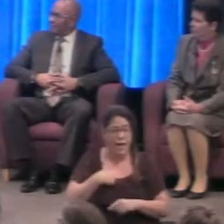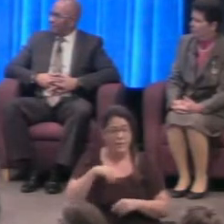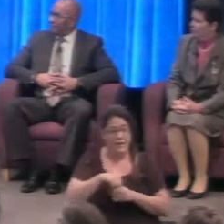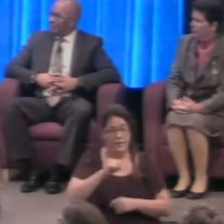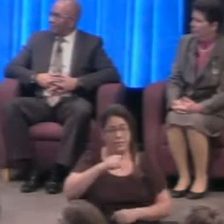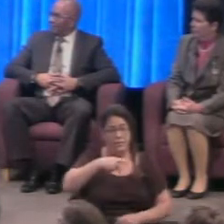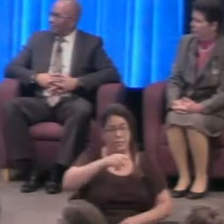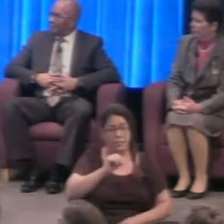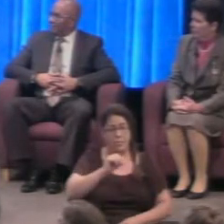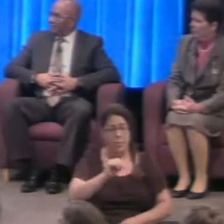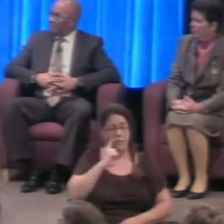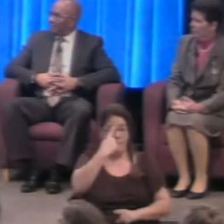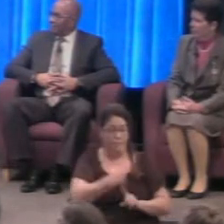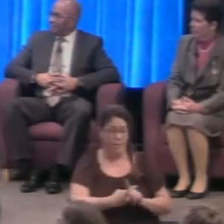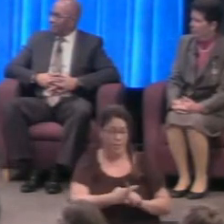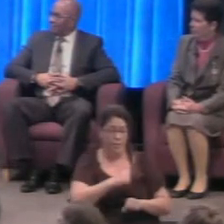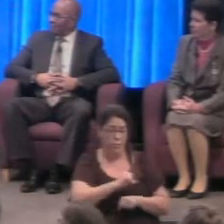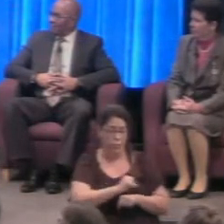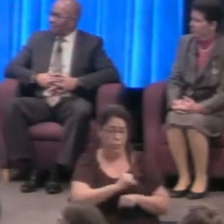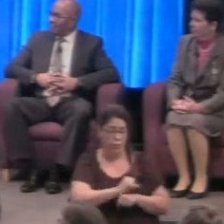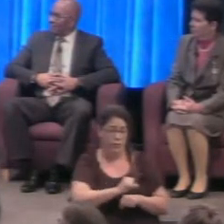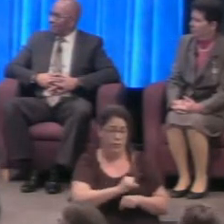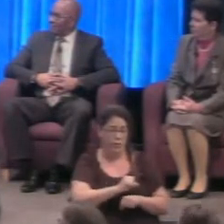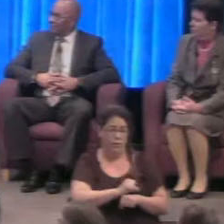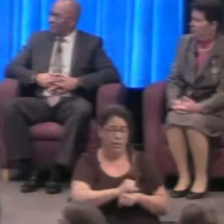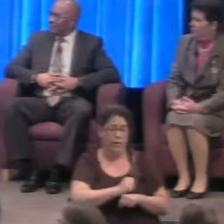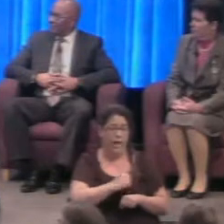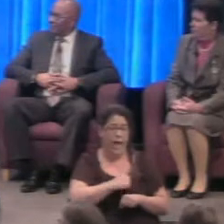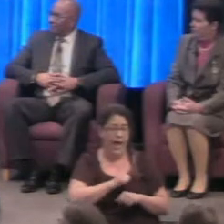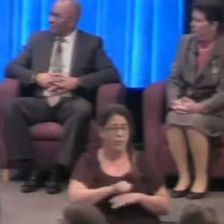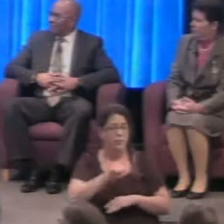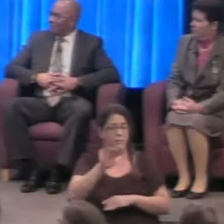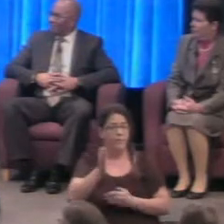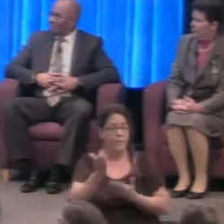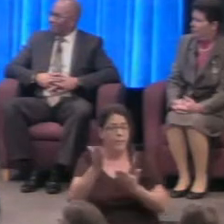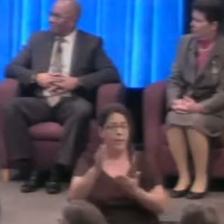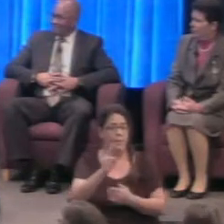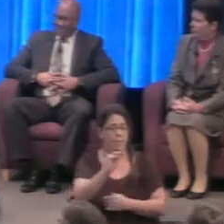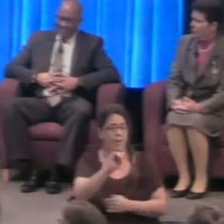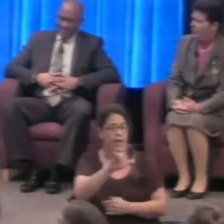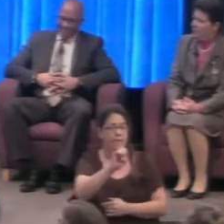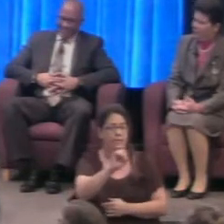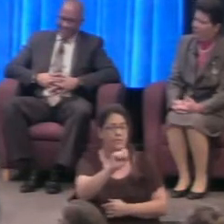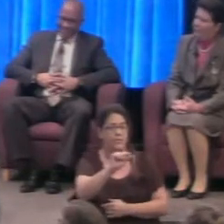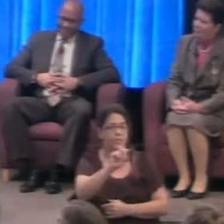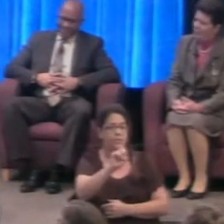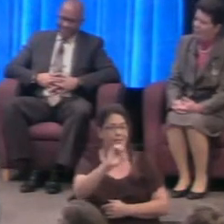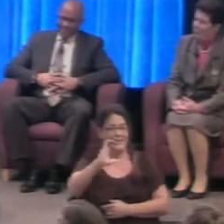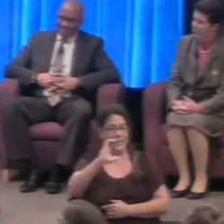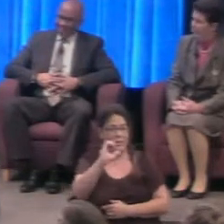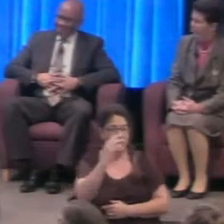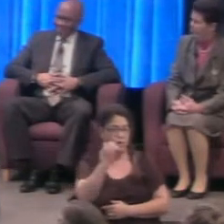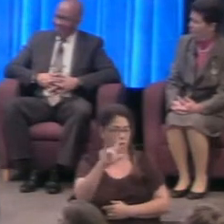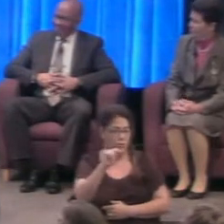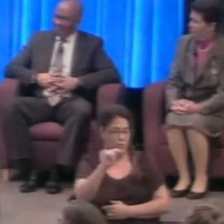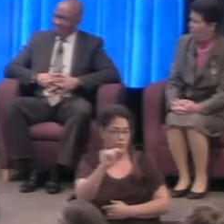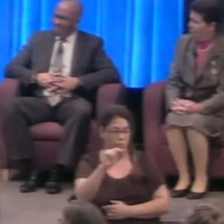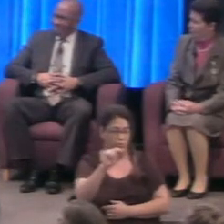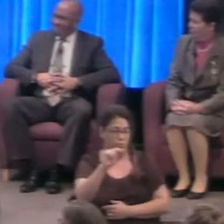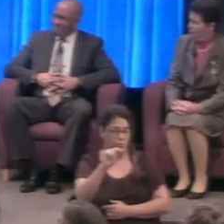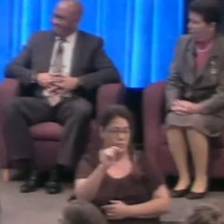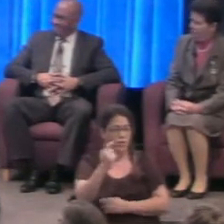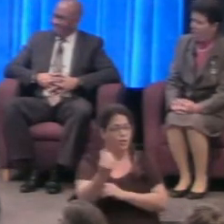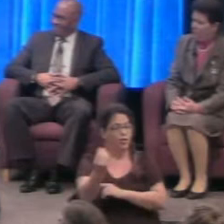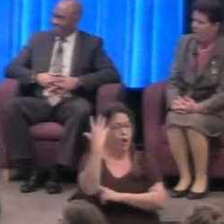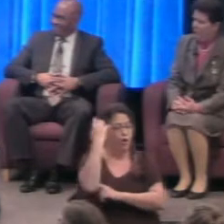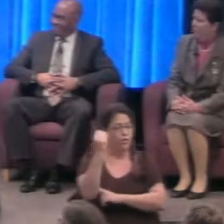for 1 month, and I had to submit Milestone C charts. And typically when you submit charts, it goes